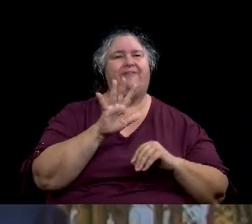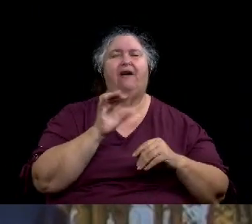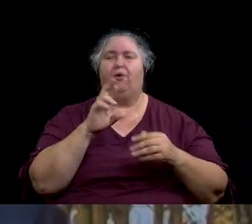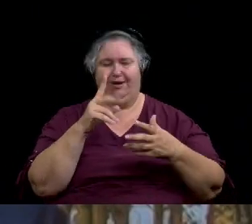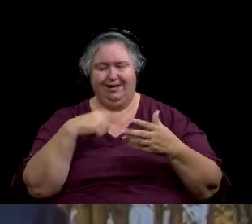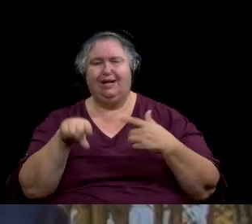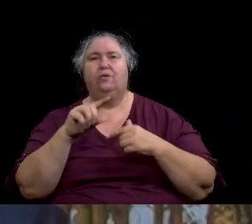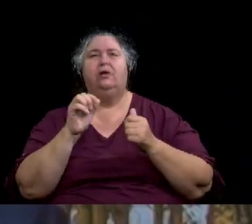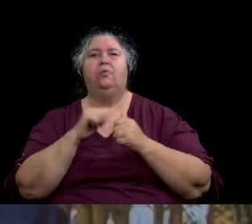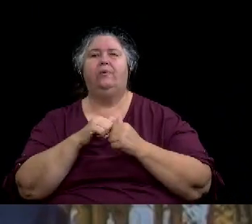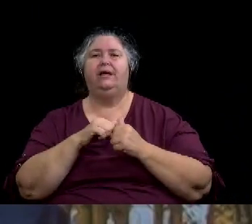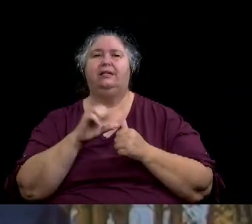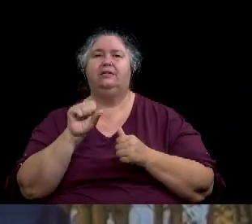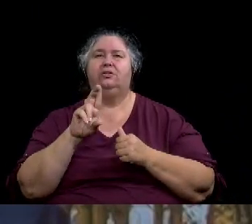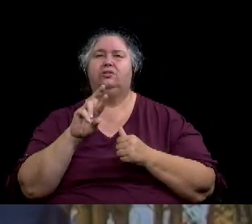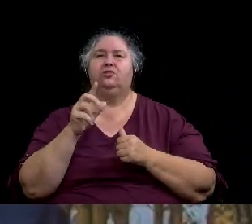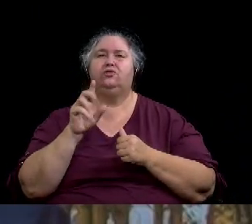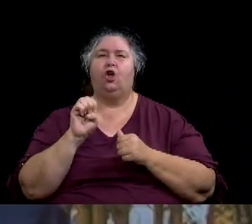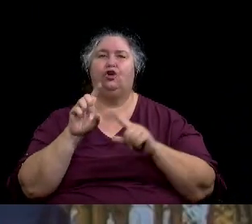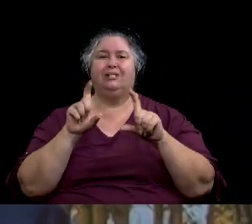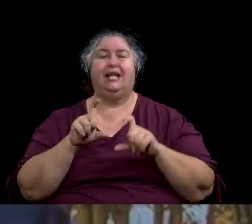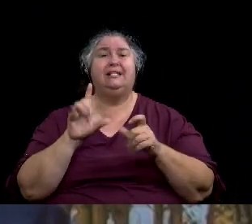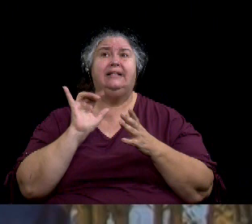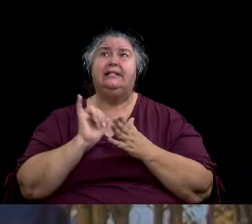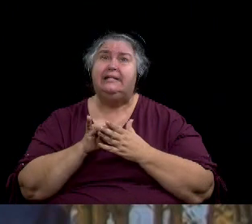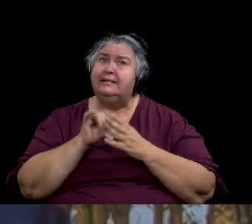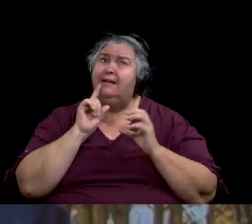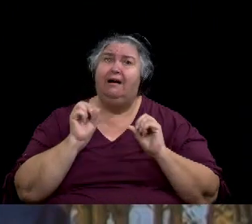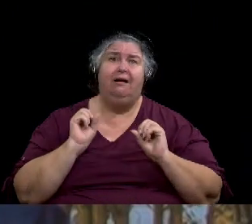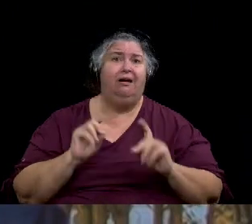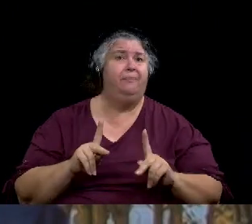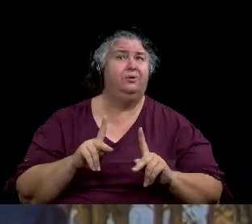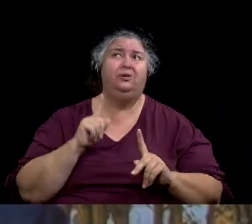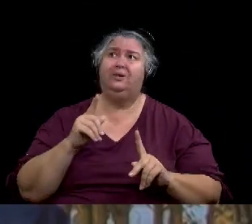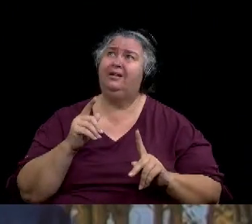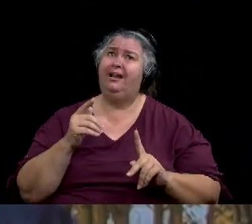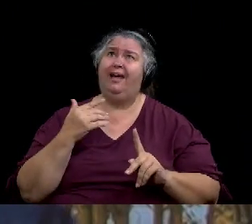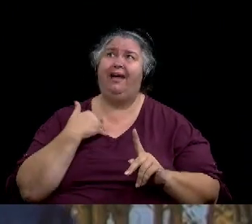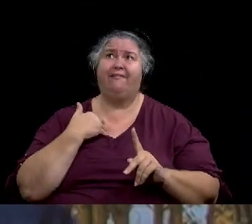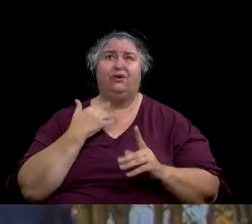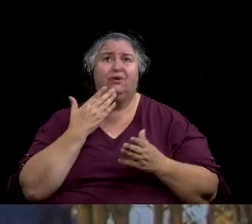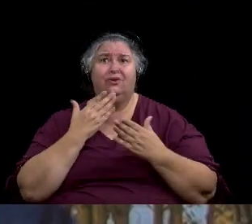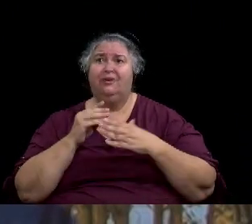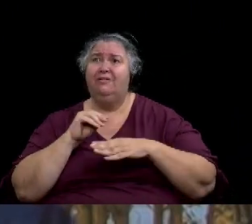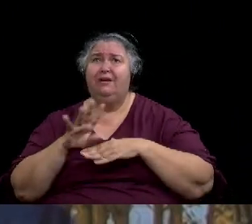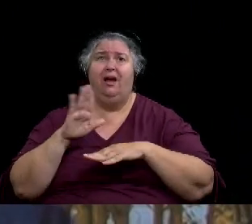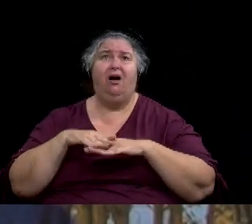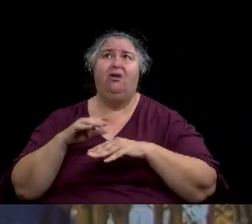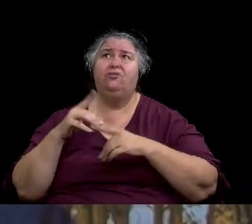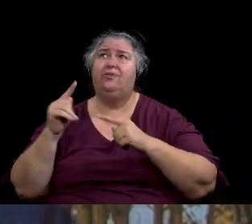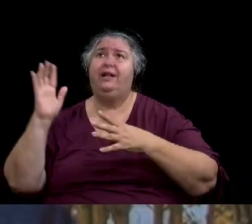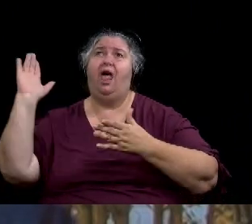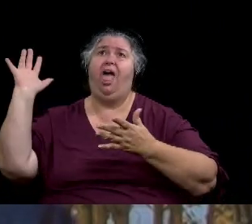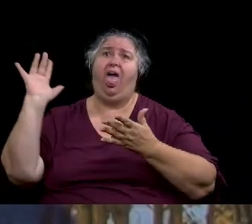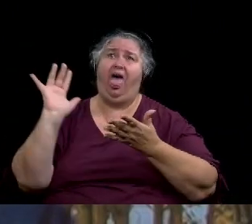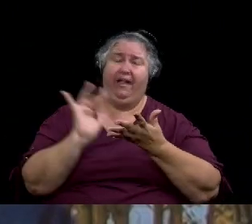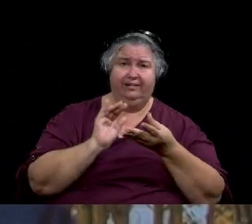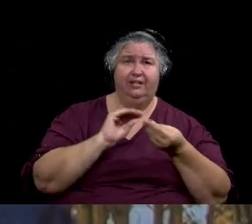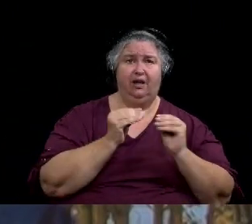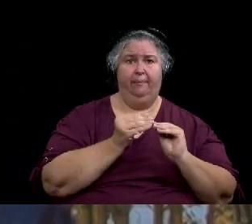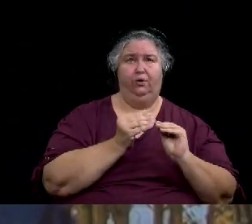week with the surge testing. This is a tremendous opportunity. We could have a dramatic effect on getting us back to where we were with the